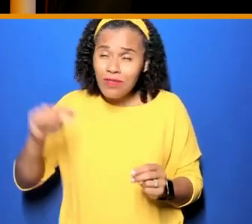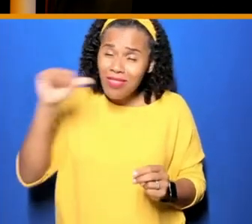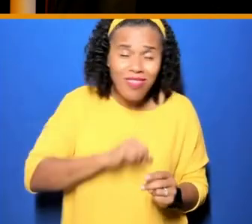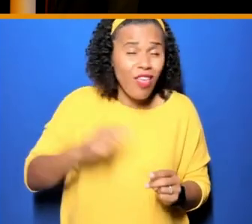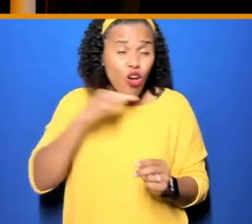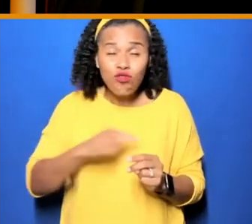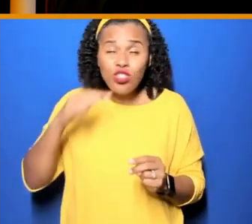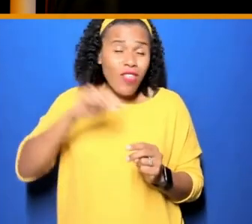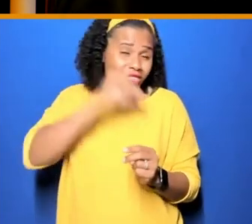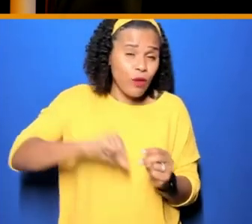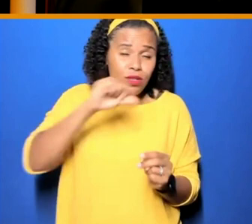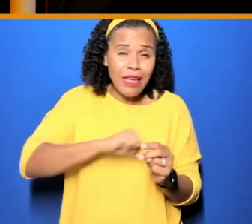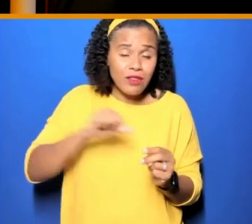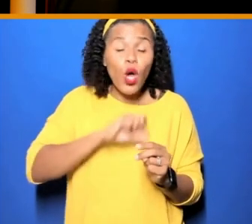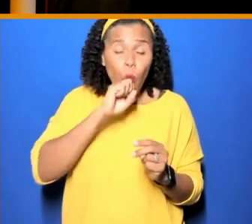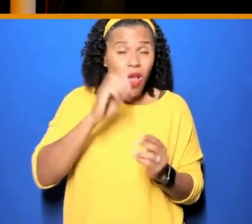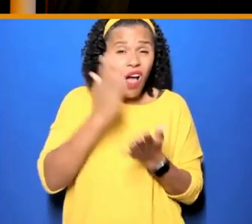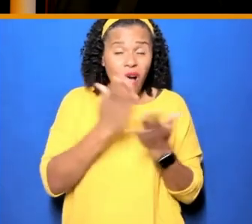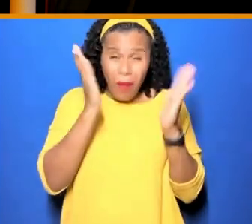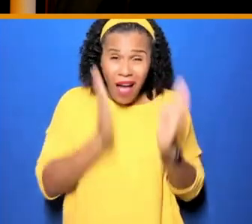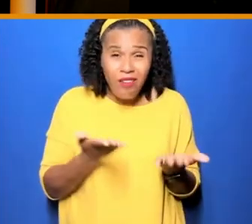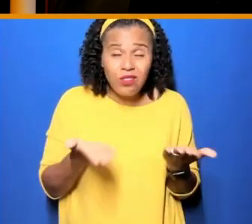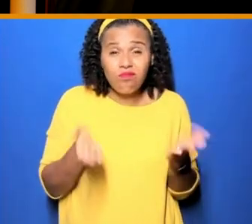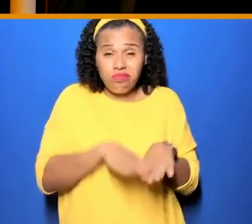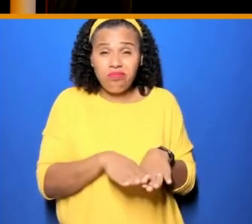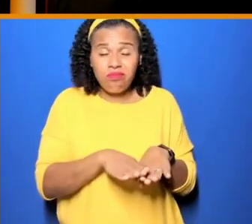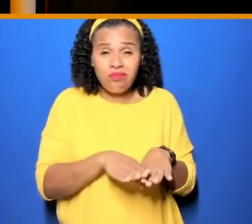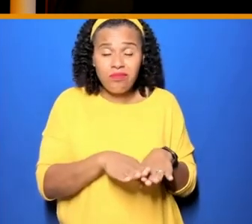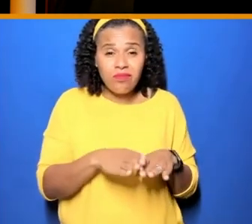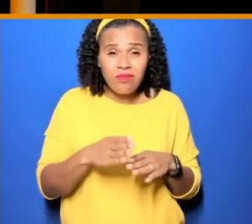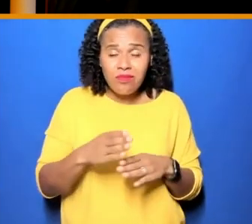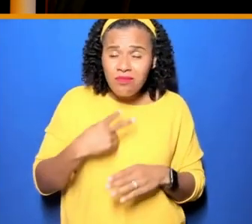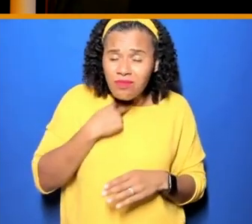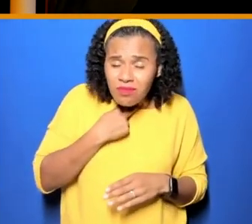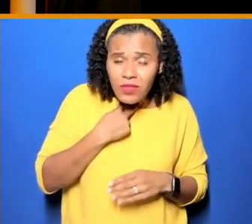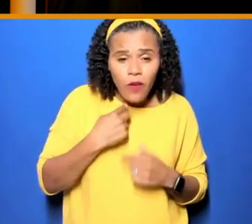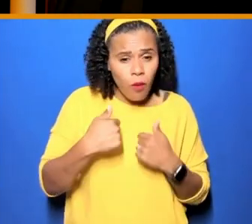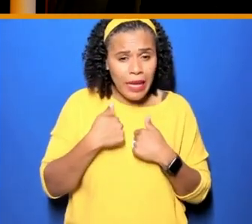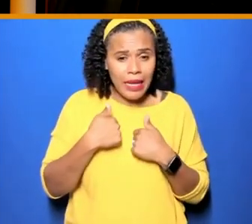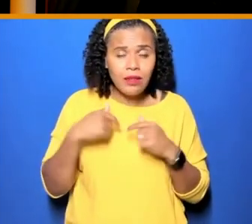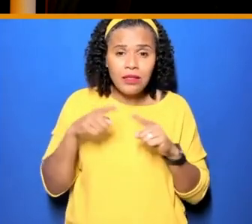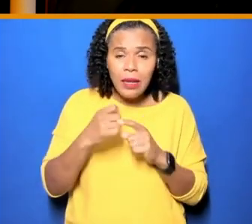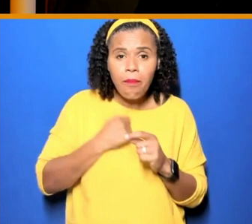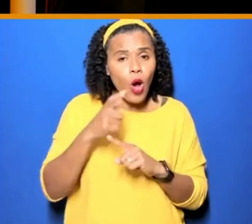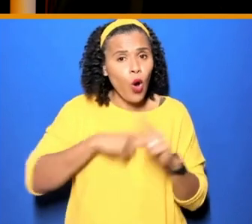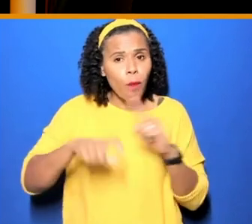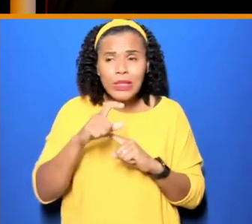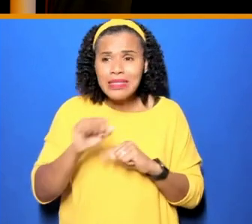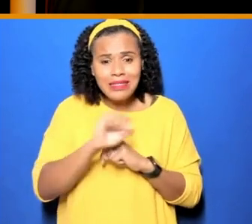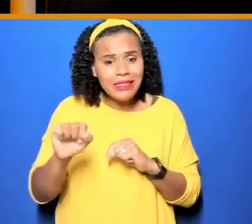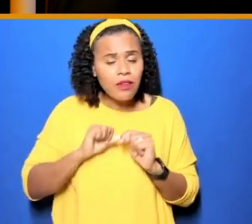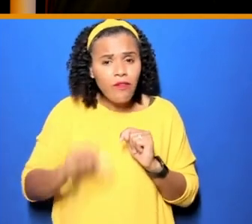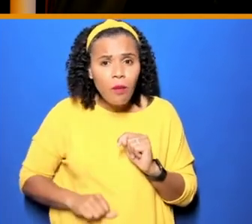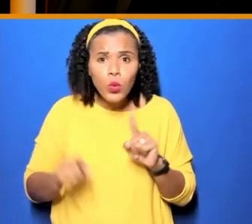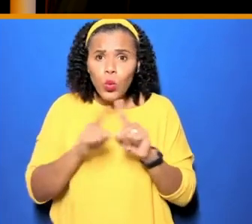business. And that is not just heartbreaking for people like me and for farmers and communities like mine. It is also calamitously